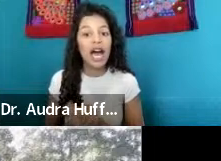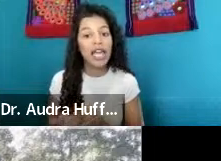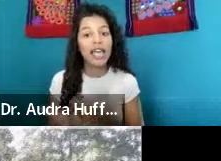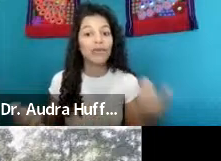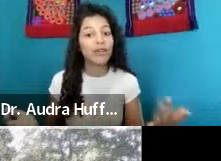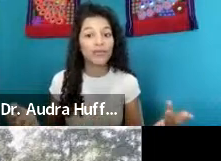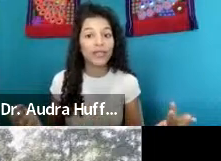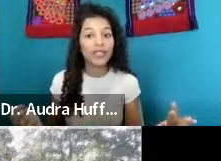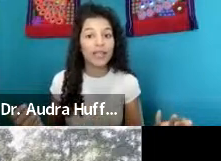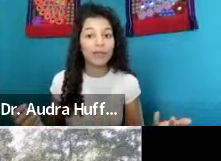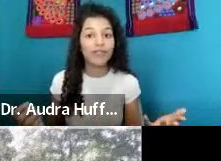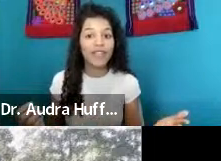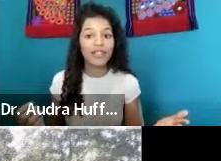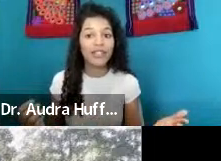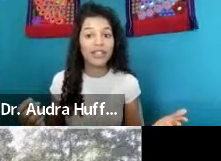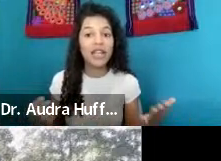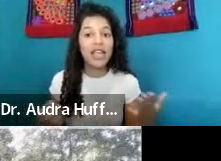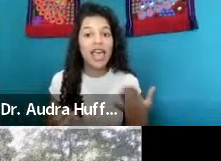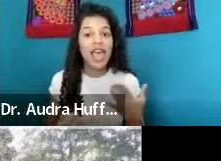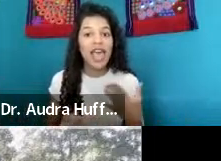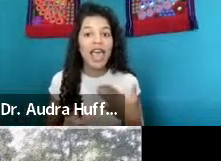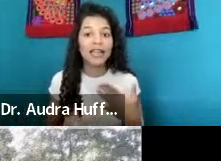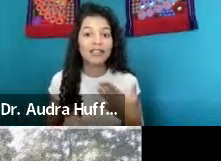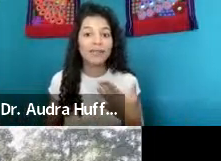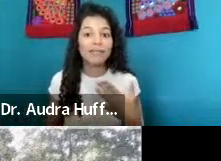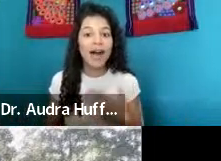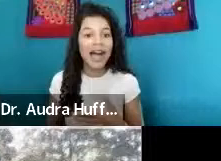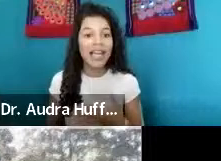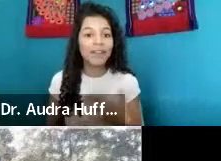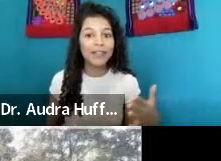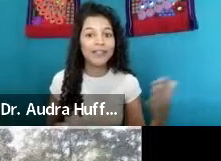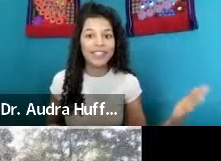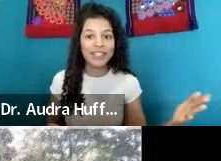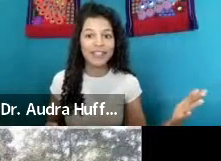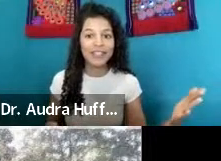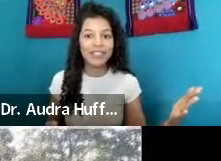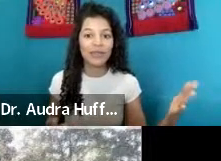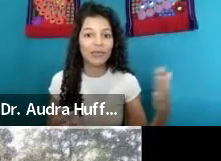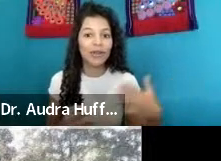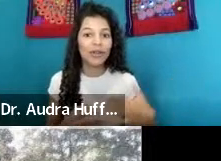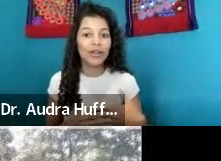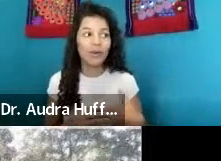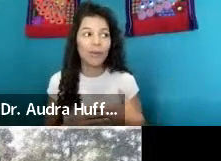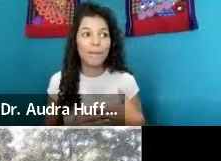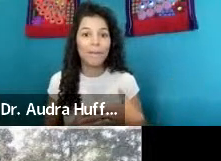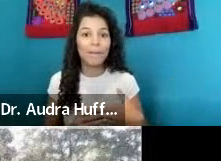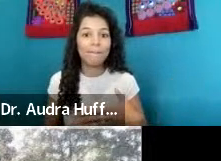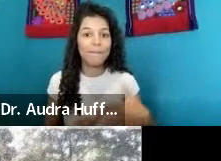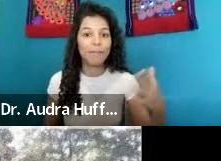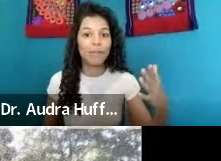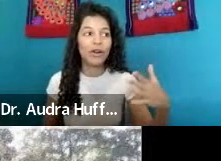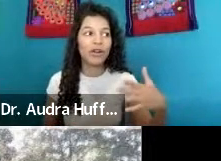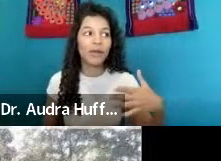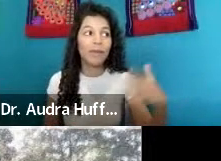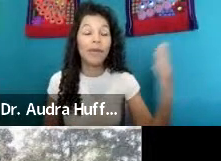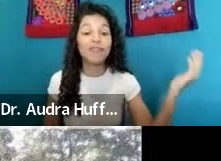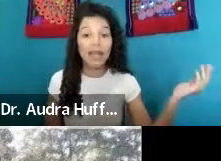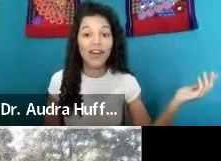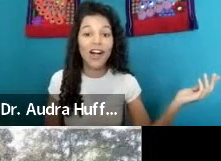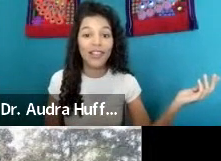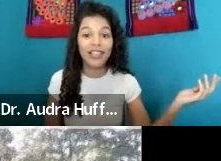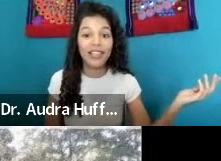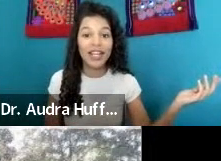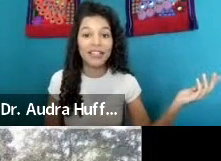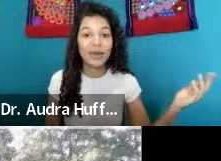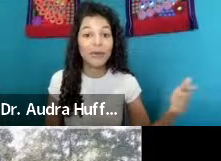because I had worked for the same professor and my field skills were above